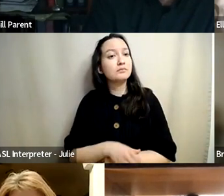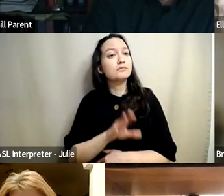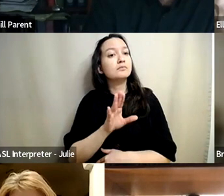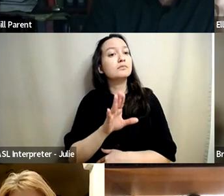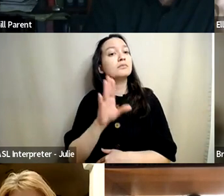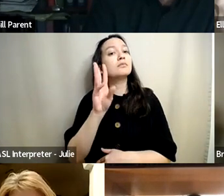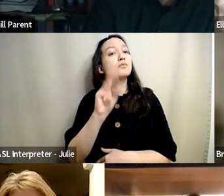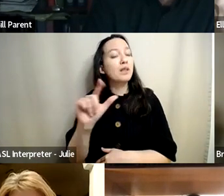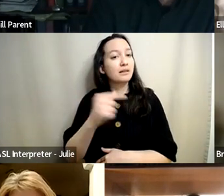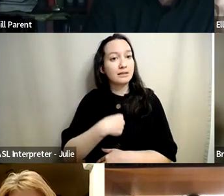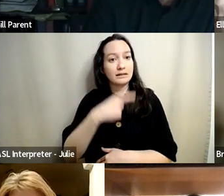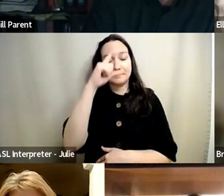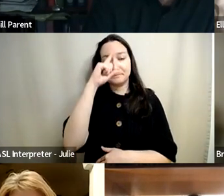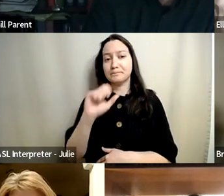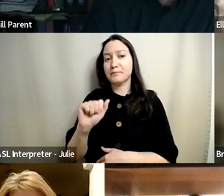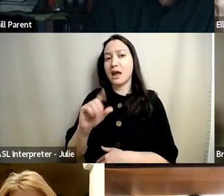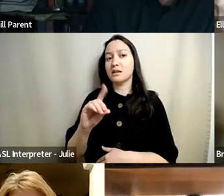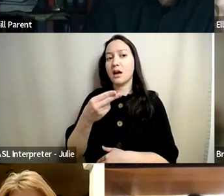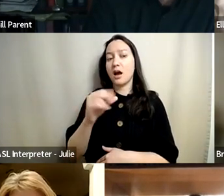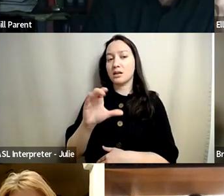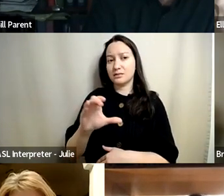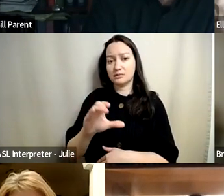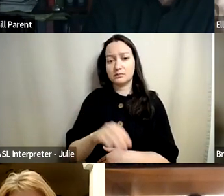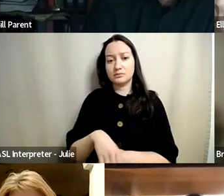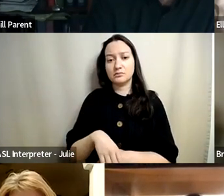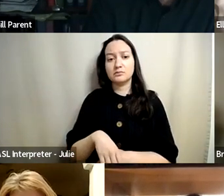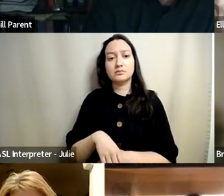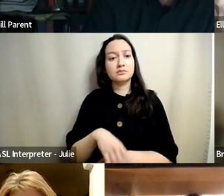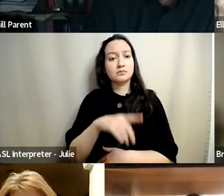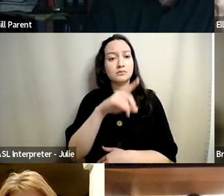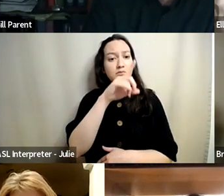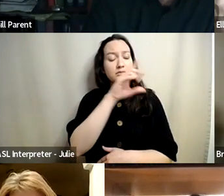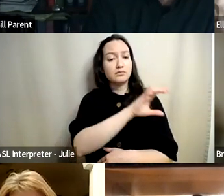Well, I think this ad hoc, is it Cindy and Brian?